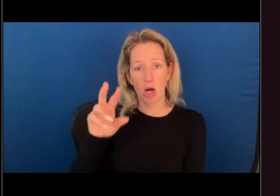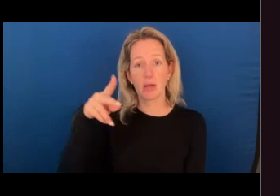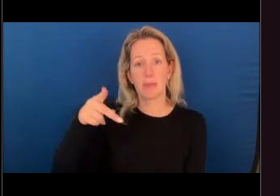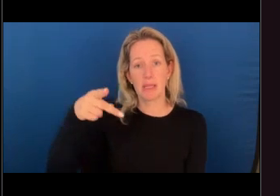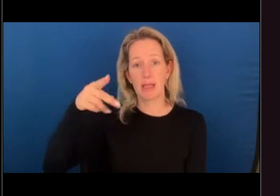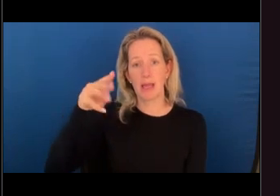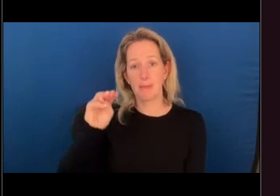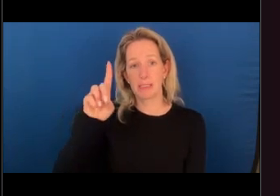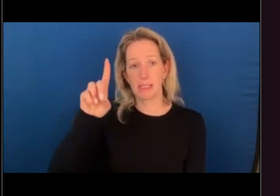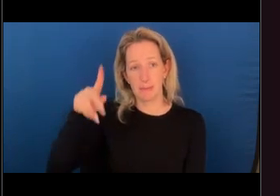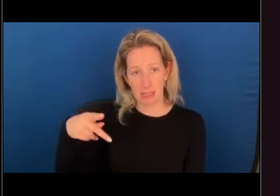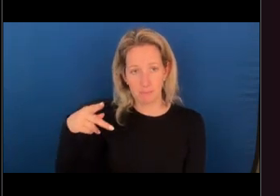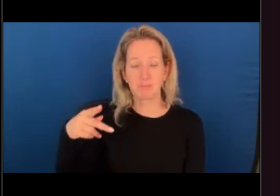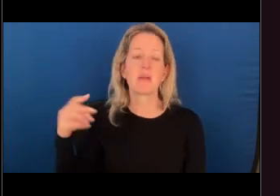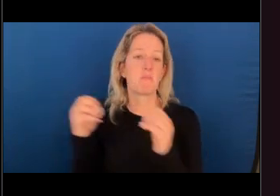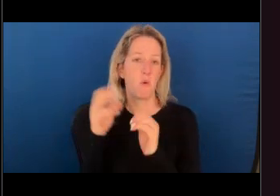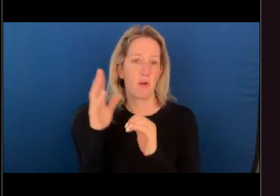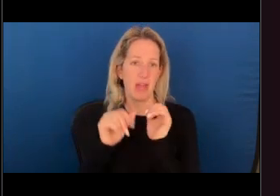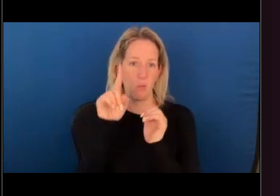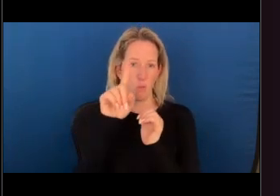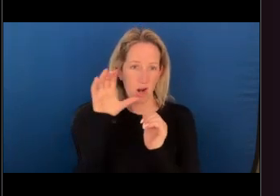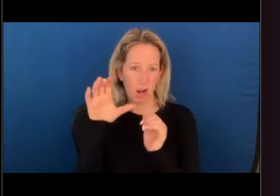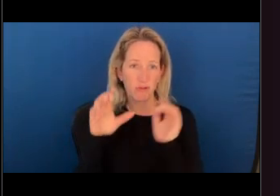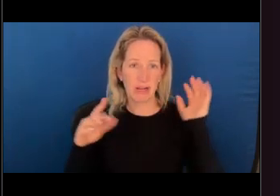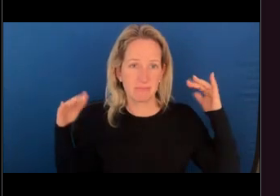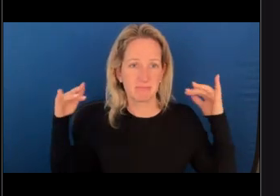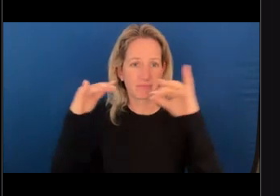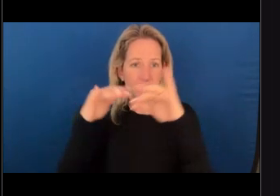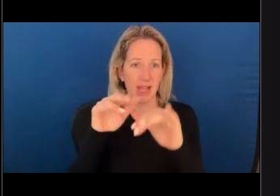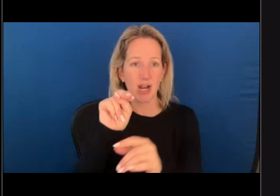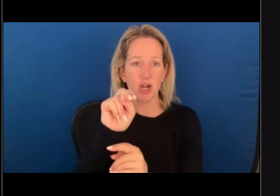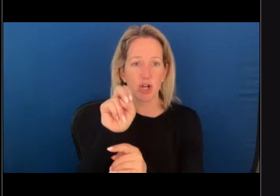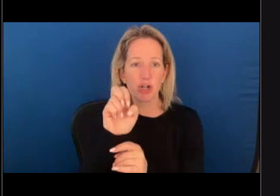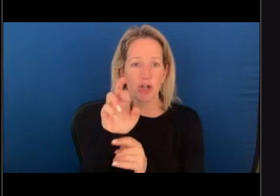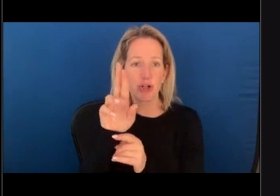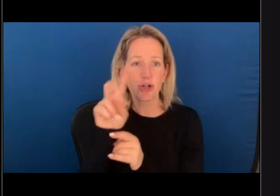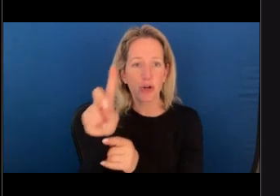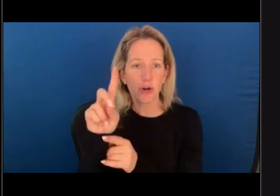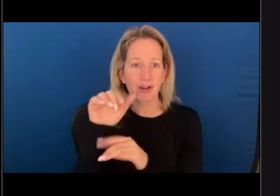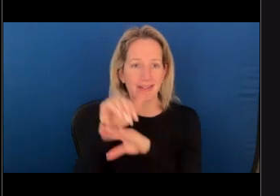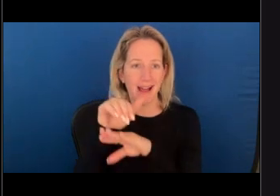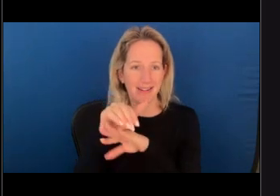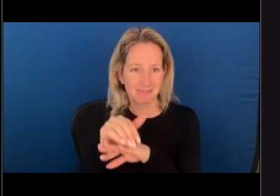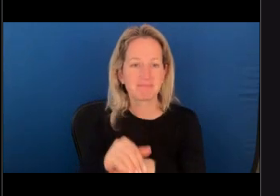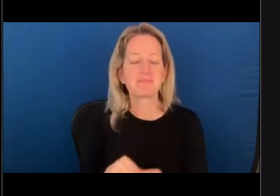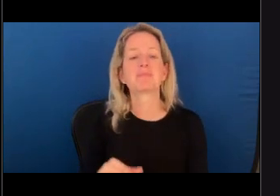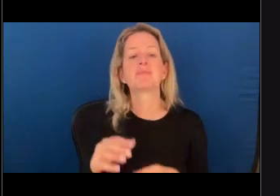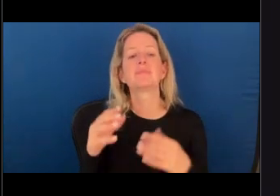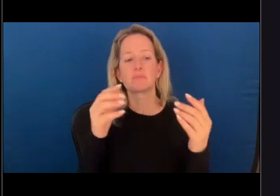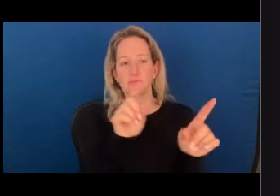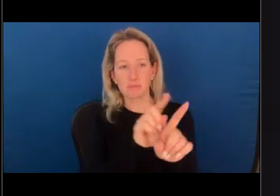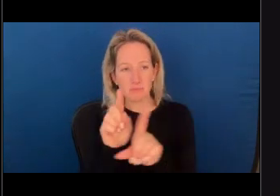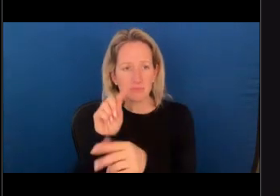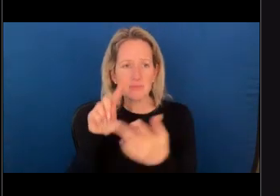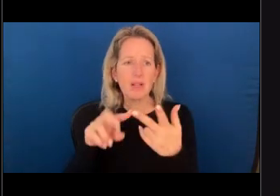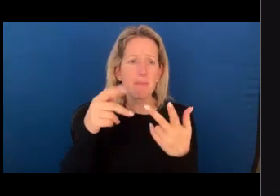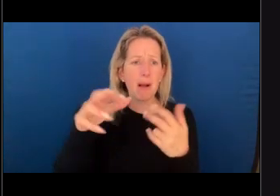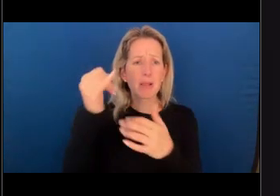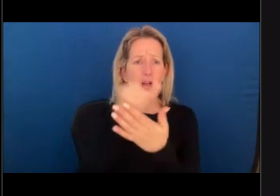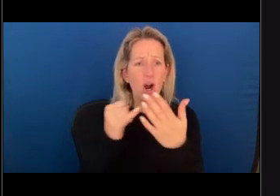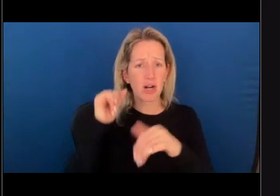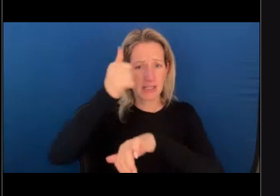100 attendees at Nerd Night Honolulu. We have a month-long public art installation with